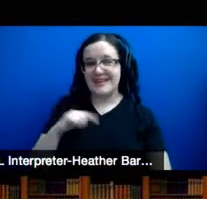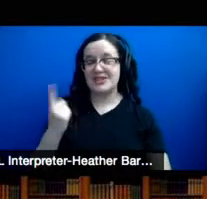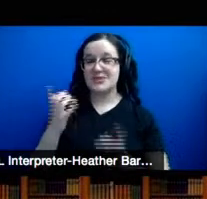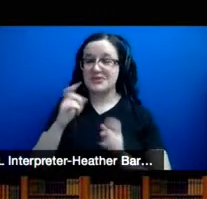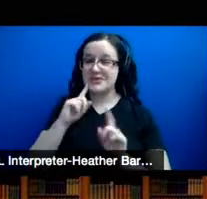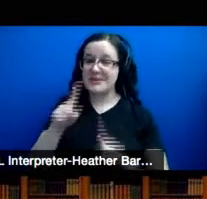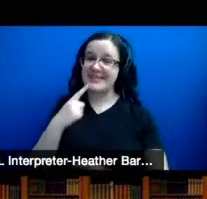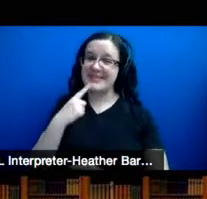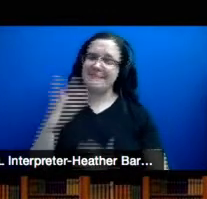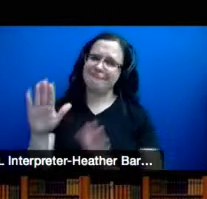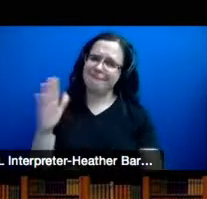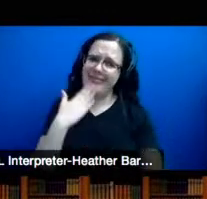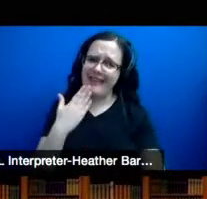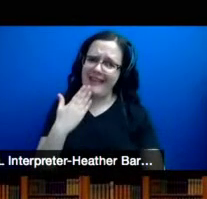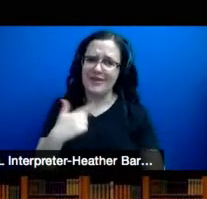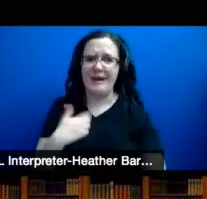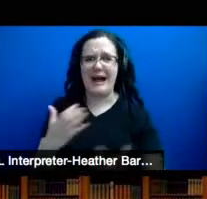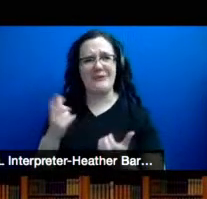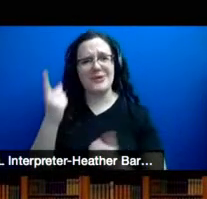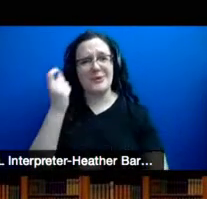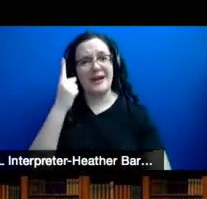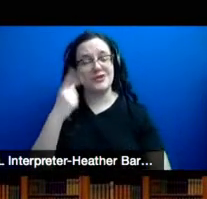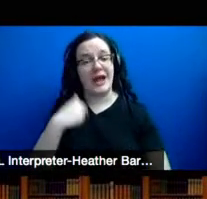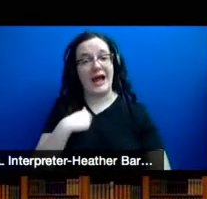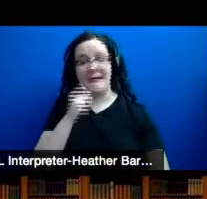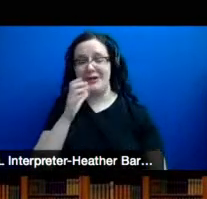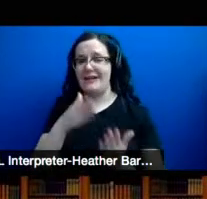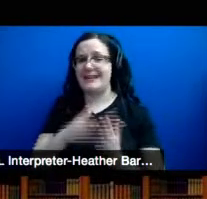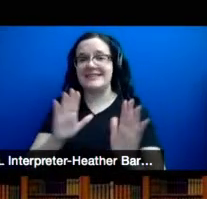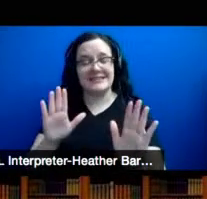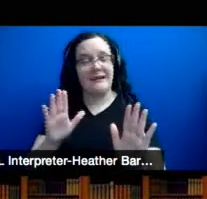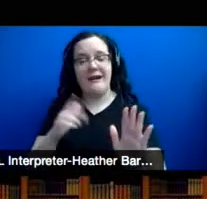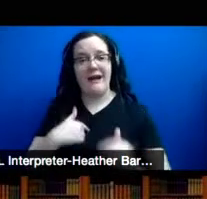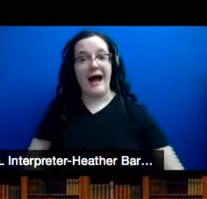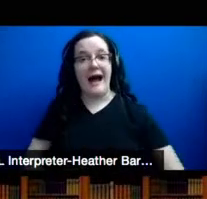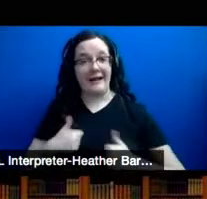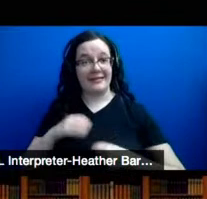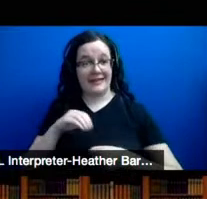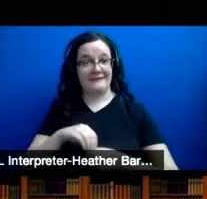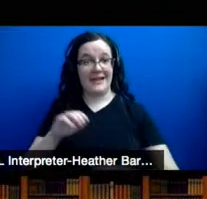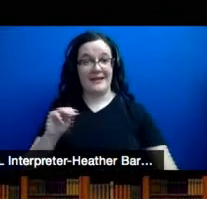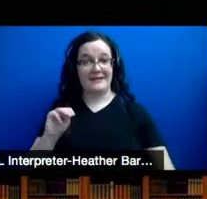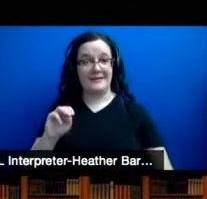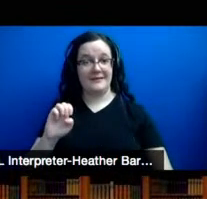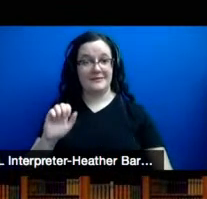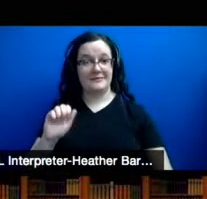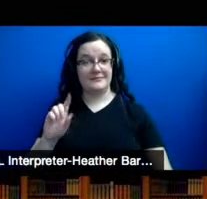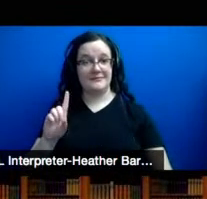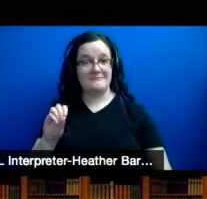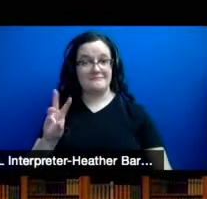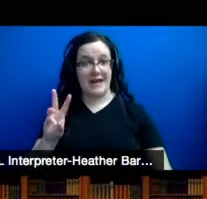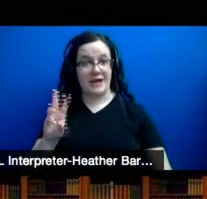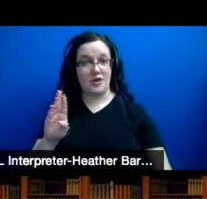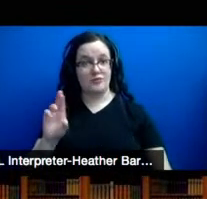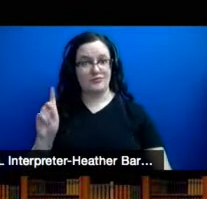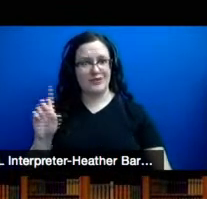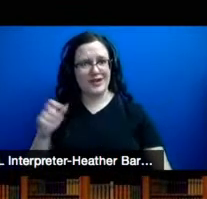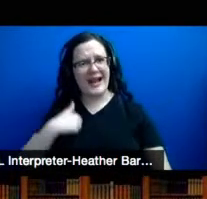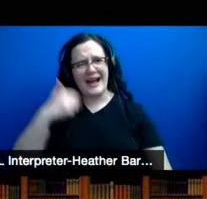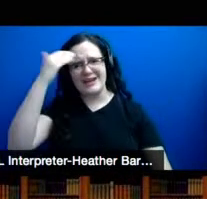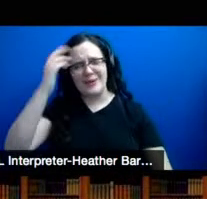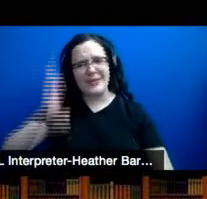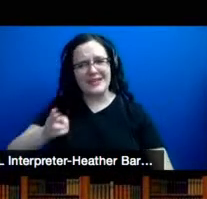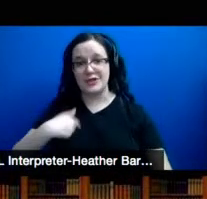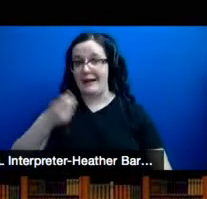you. I want you to understand that I am not, again, I live in Meadowbrook. I know the history. I completely understand the importance of